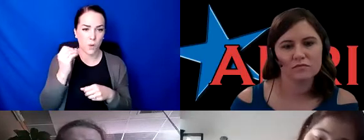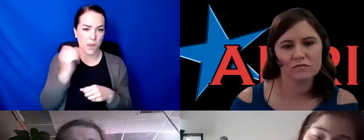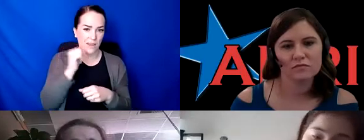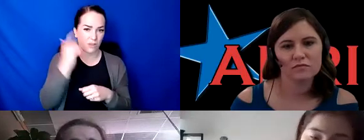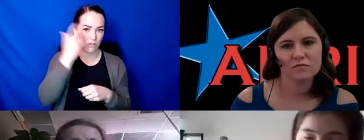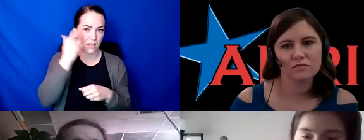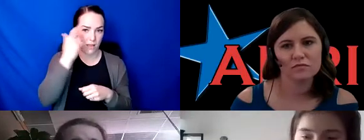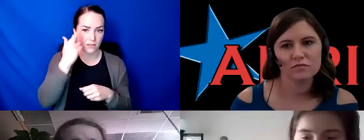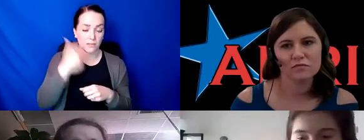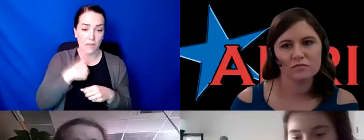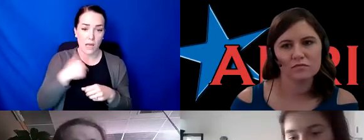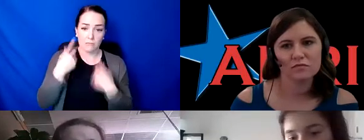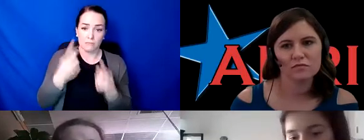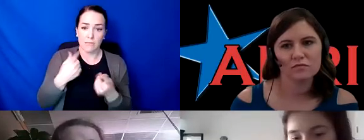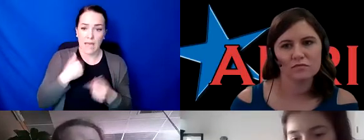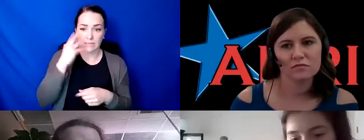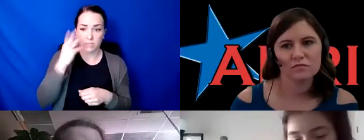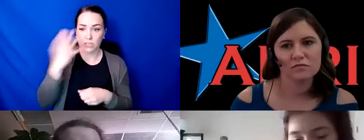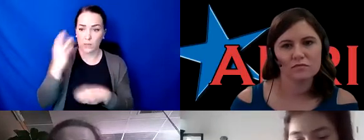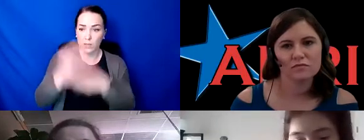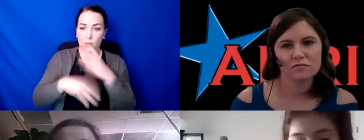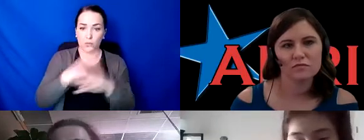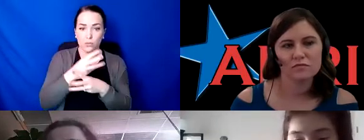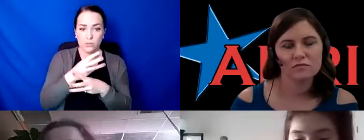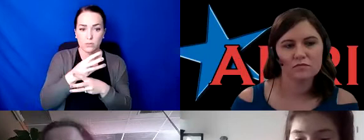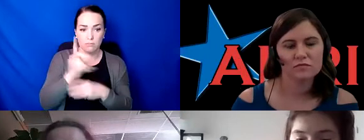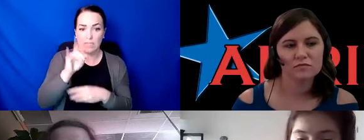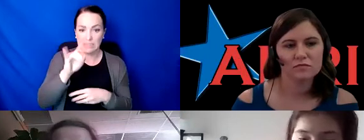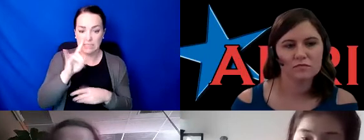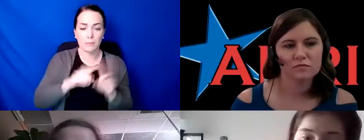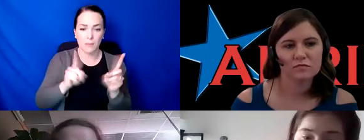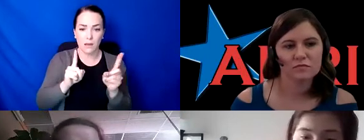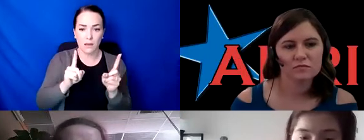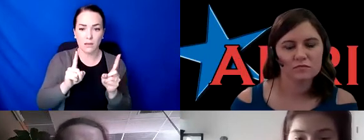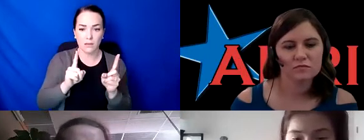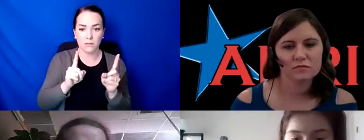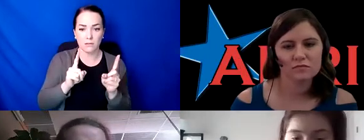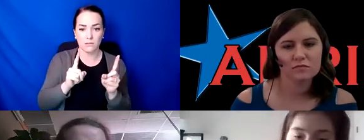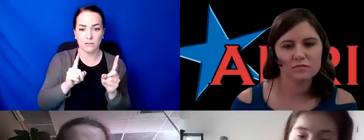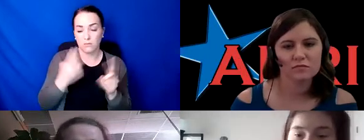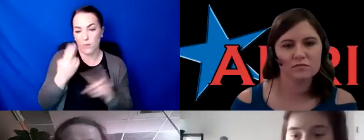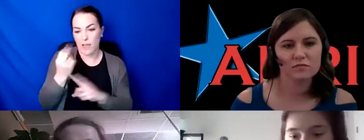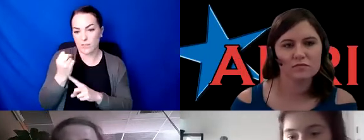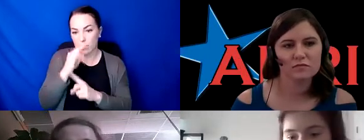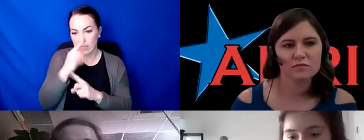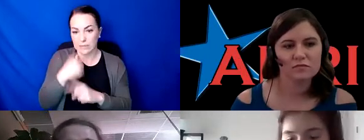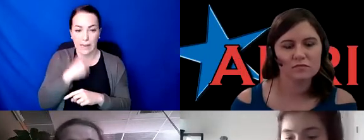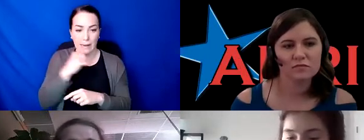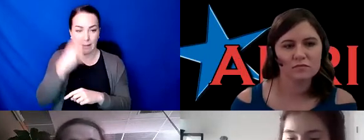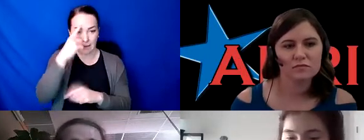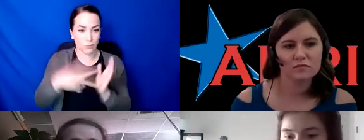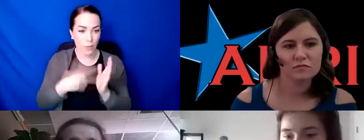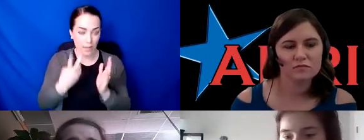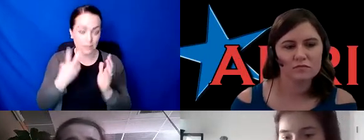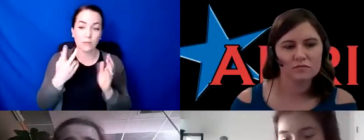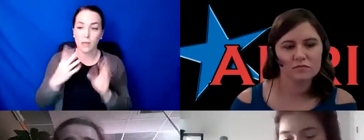I had experience in the outside world. I did, but I mean, they're high school kids. I didn't think anything of it. But going to college and